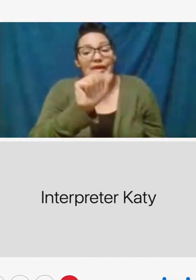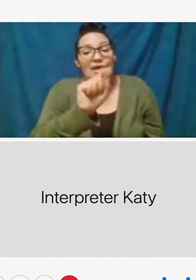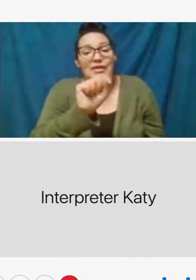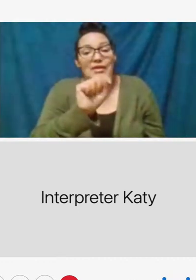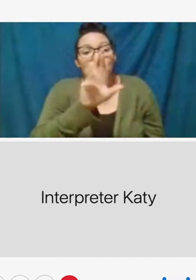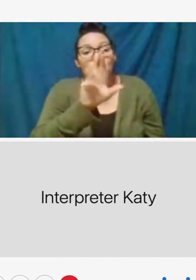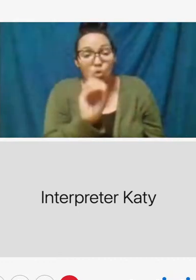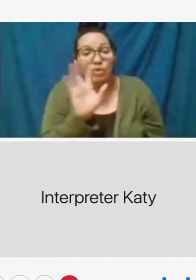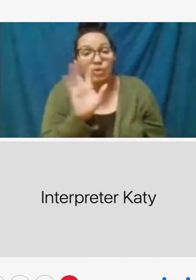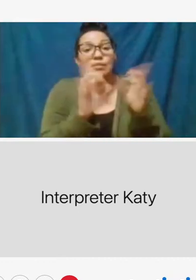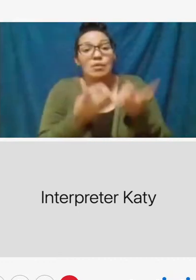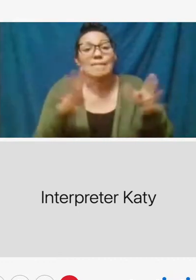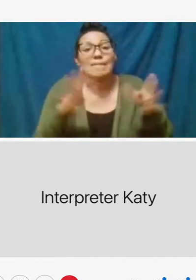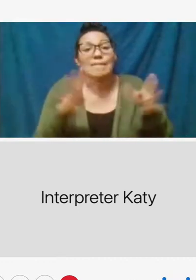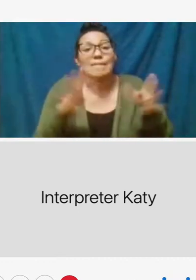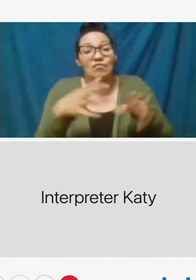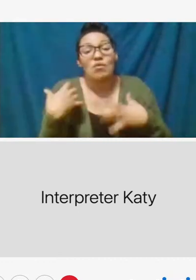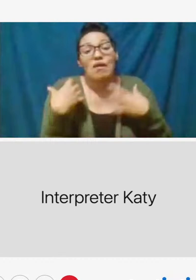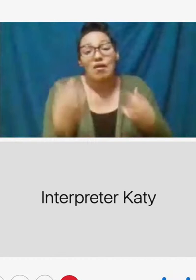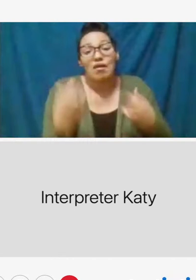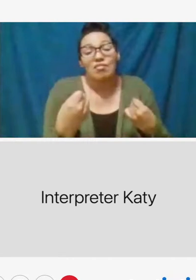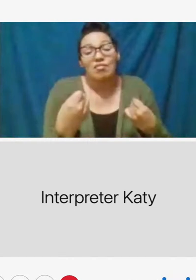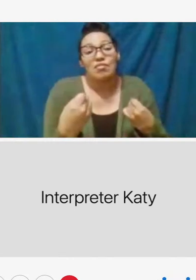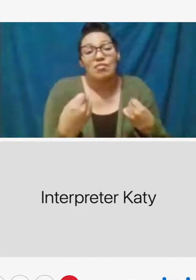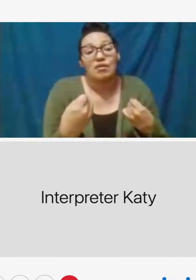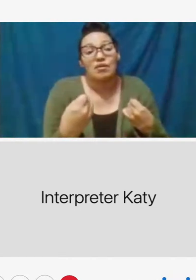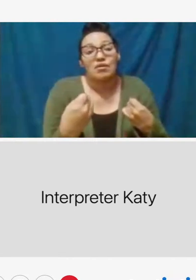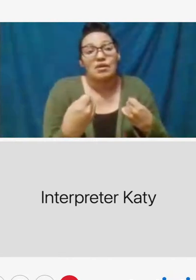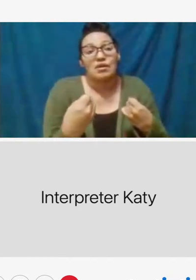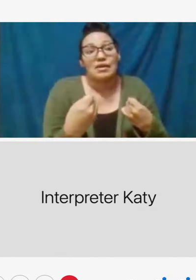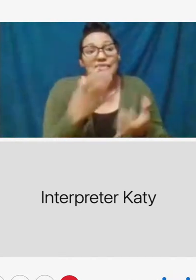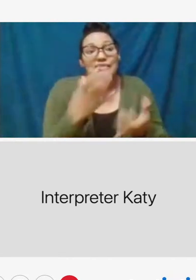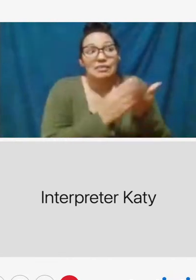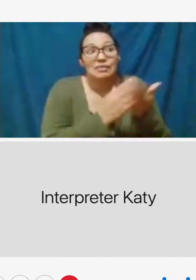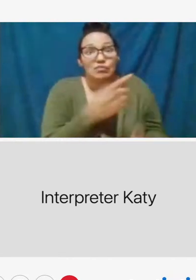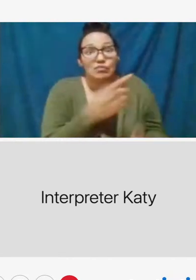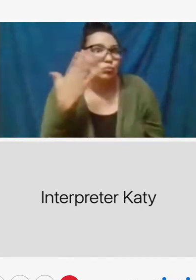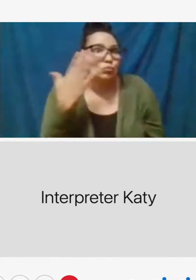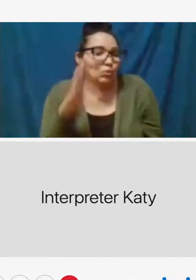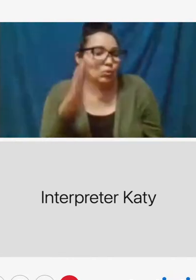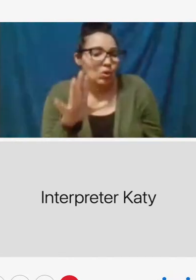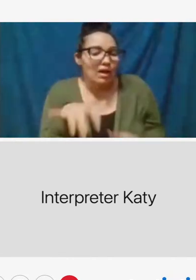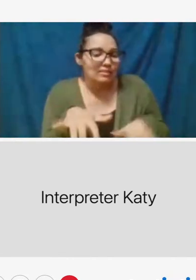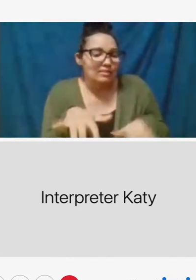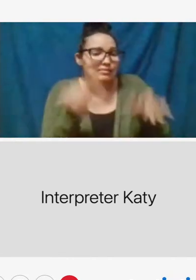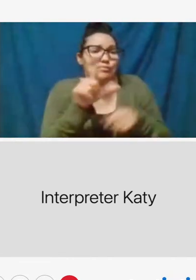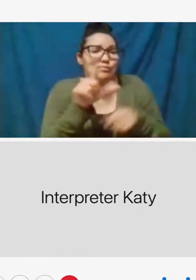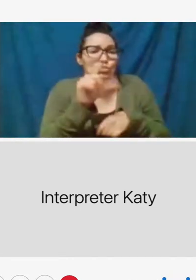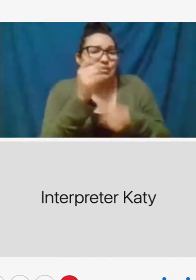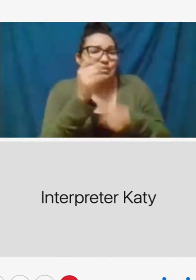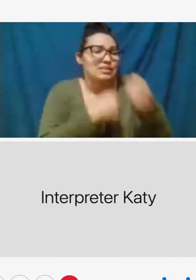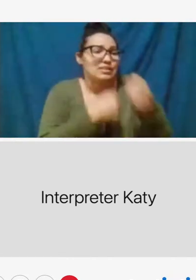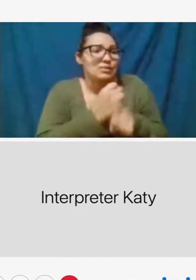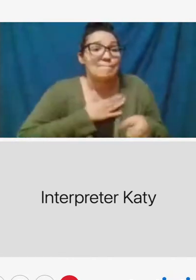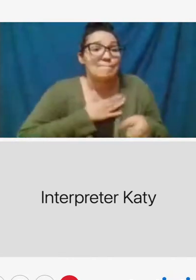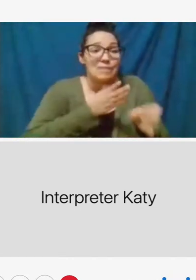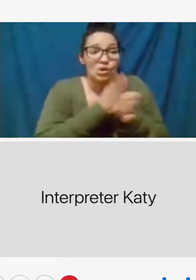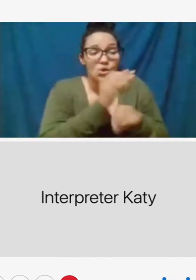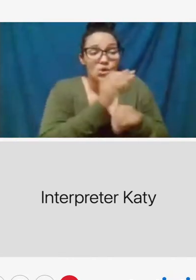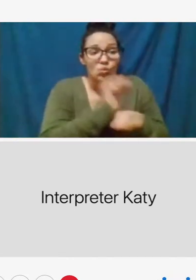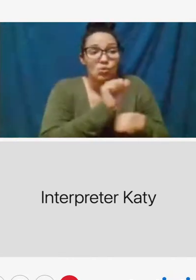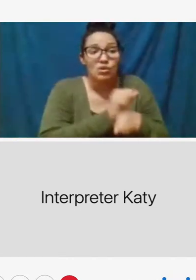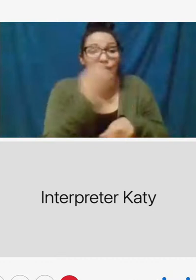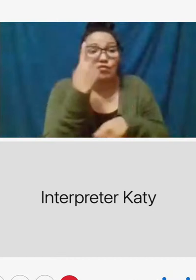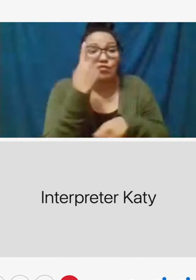Health and for some of you who don't know I spent about 20 years of my career working for the County Department of Behavior